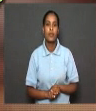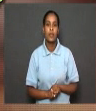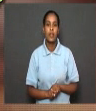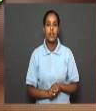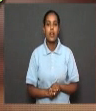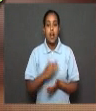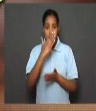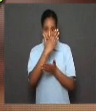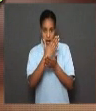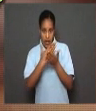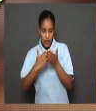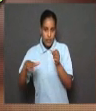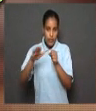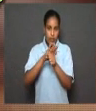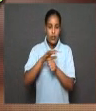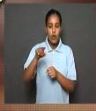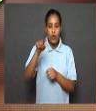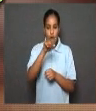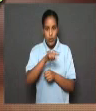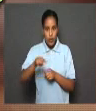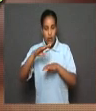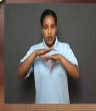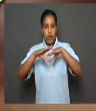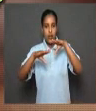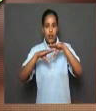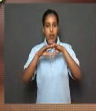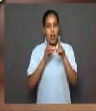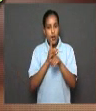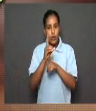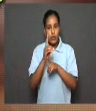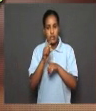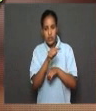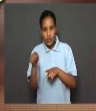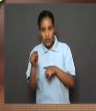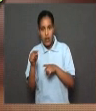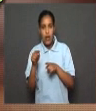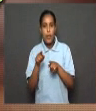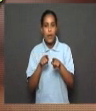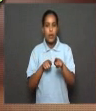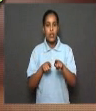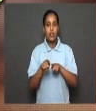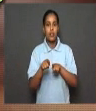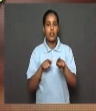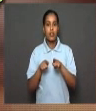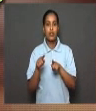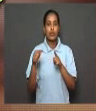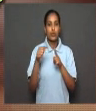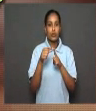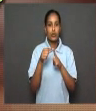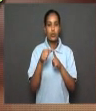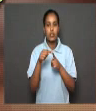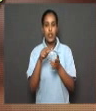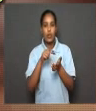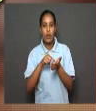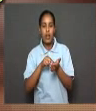The half-filled orbitals overlap along the line perpendicular to the nuclear